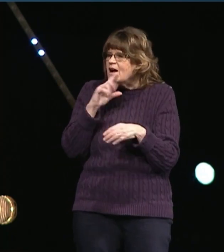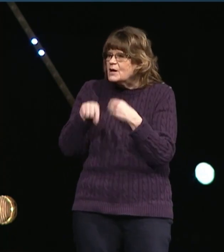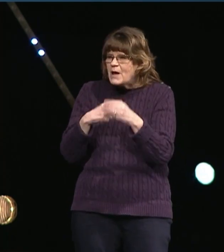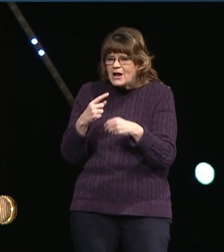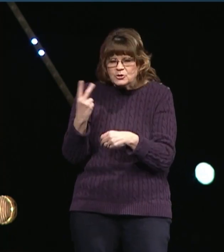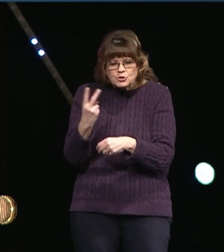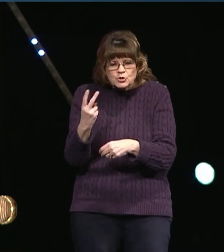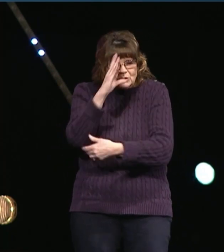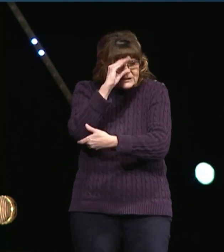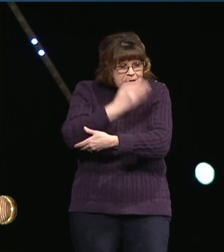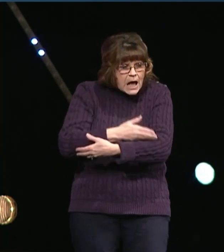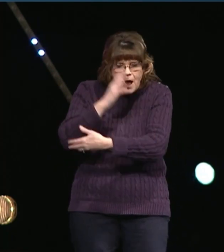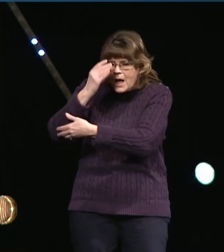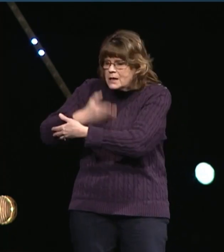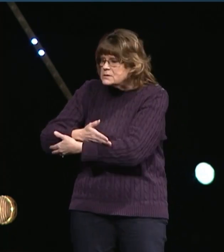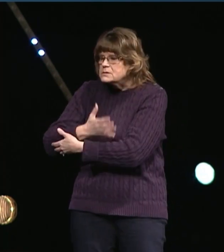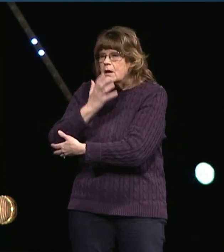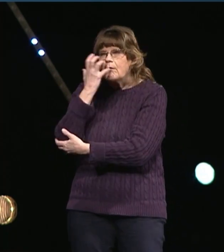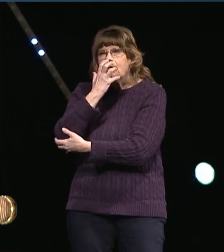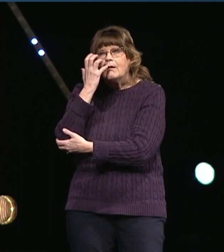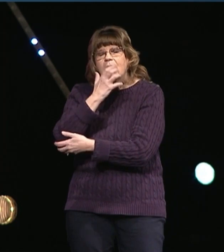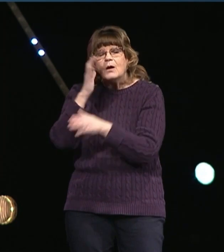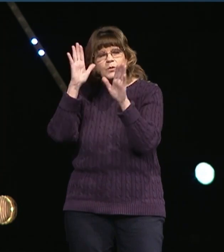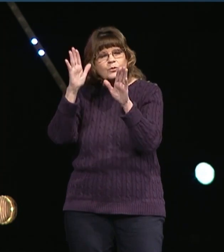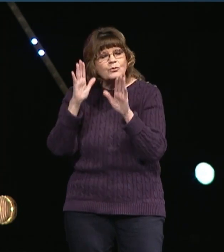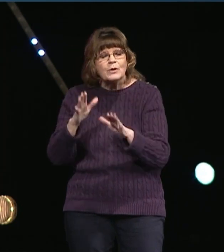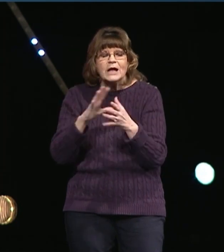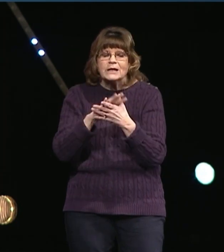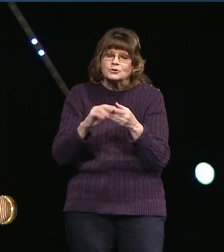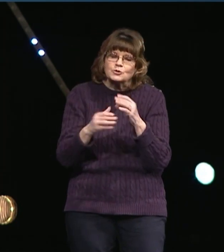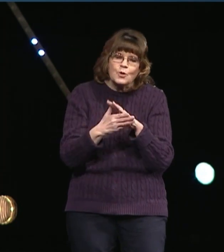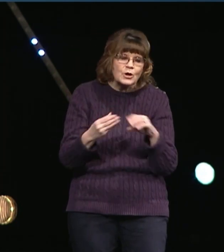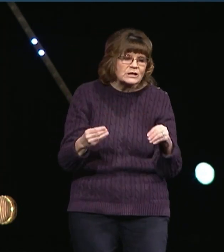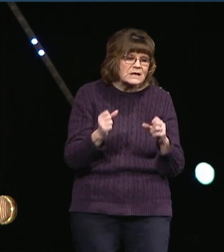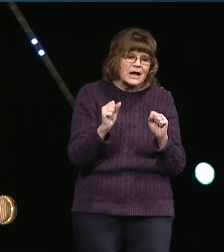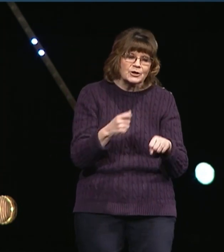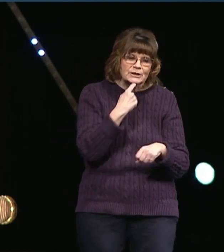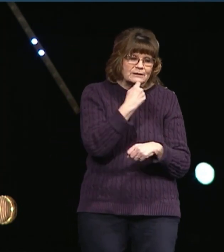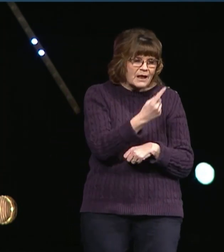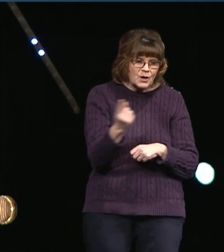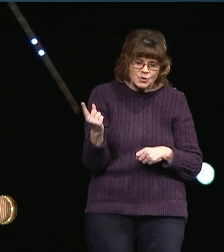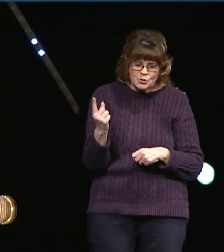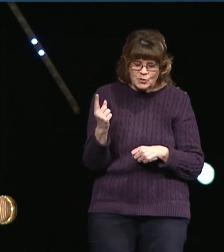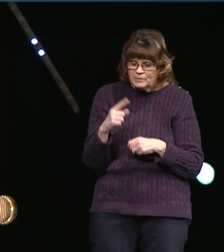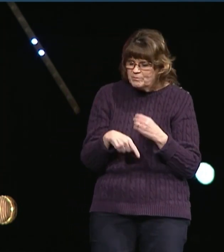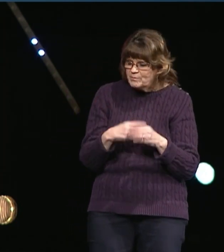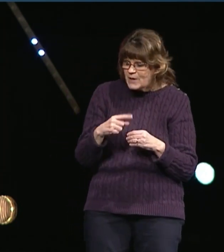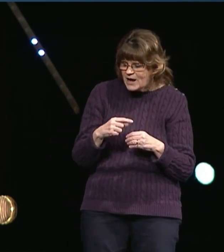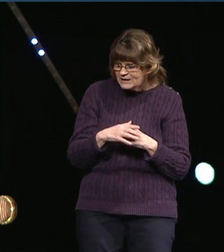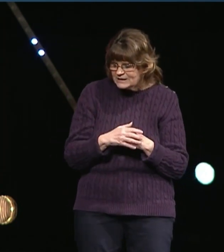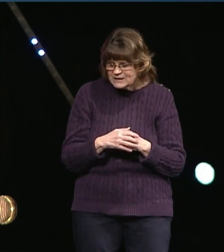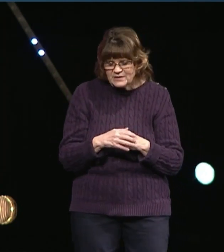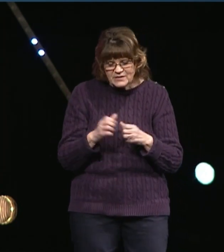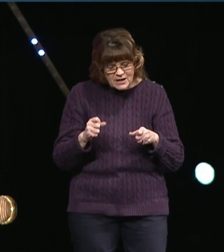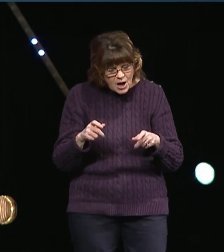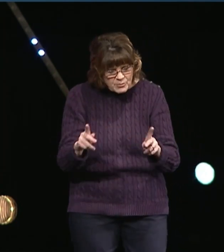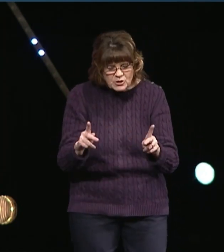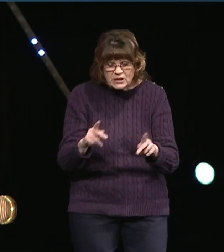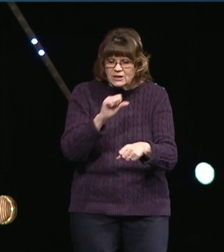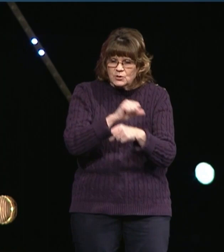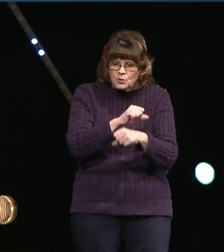is phenomenal. The greatest joy of his life was having you guys around him and the opportunity that he had to work with you and your